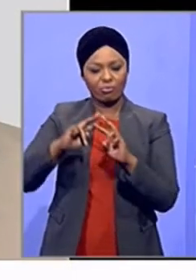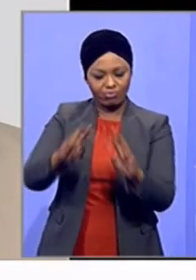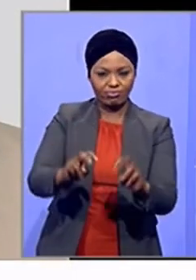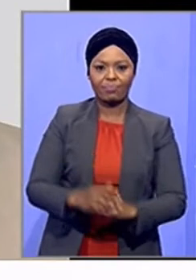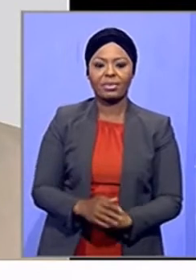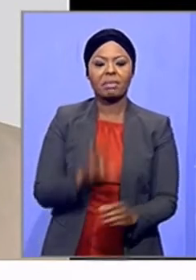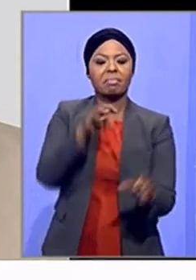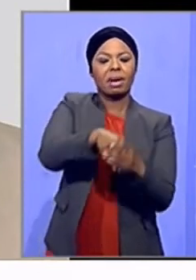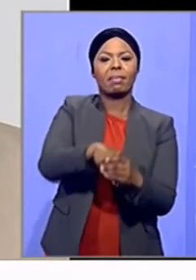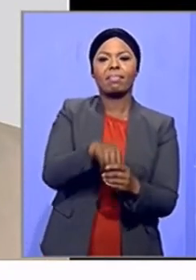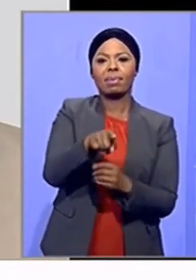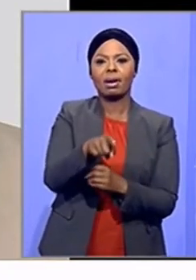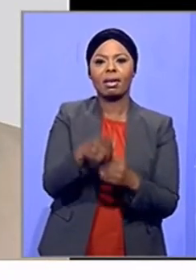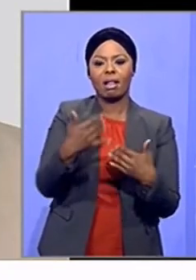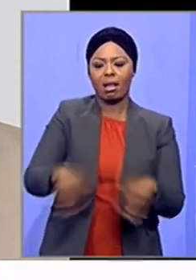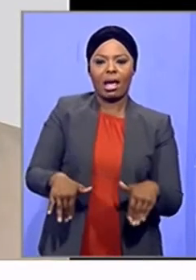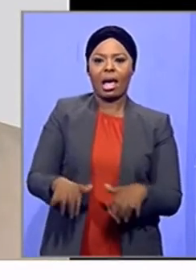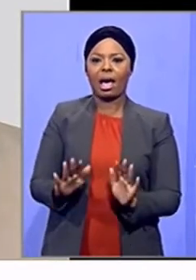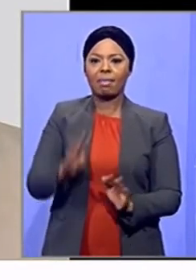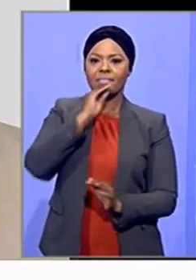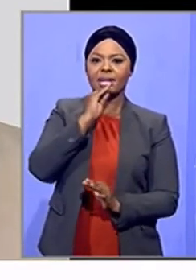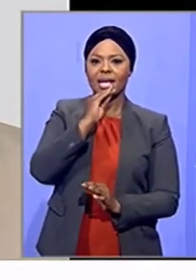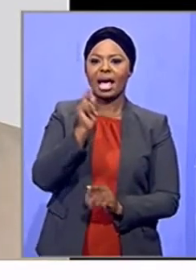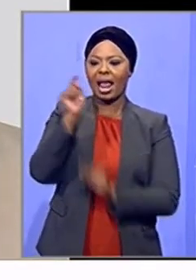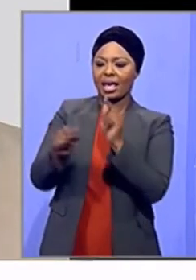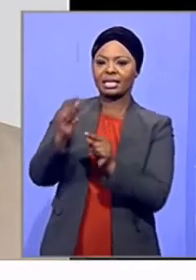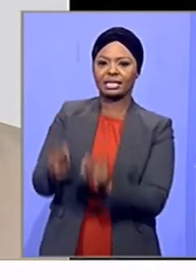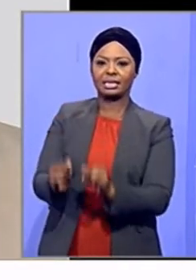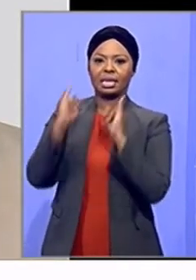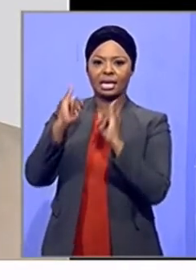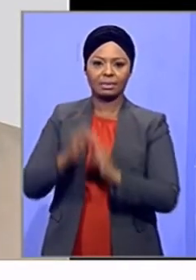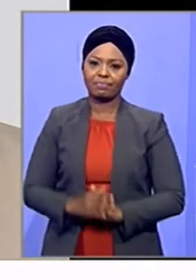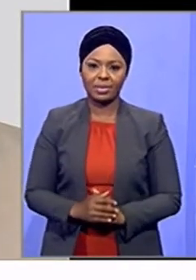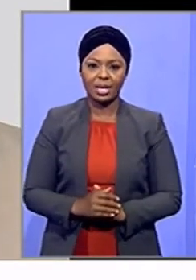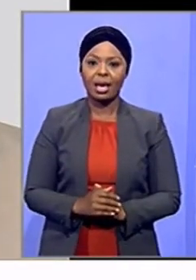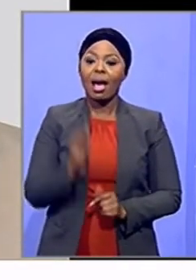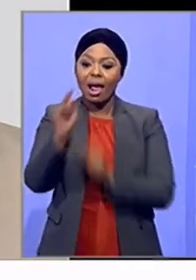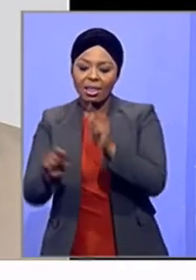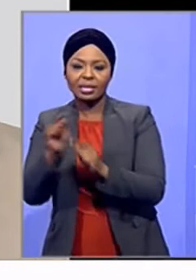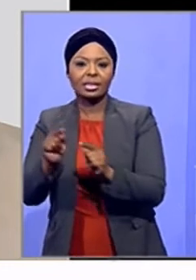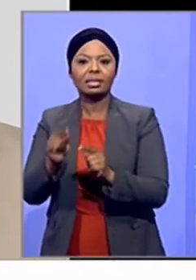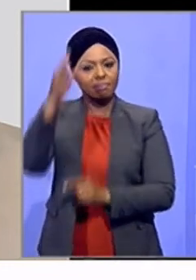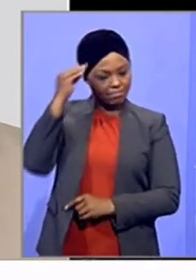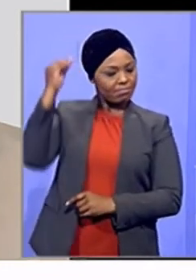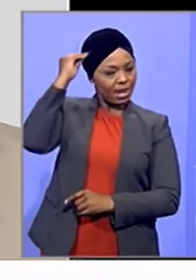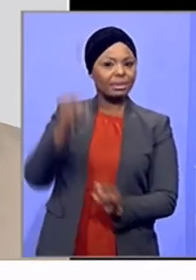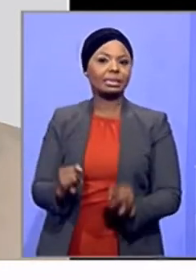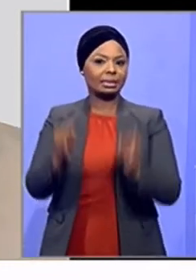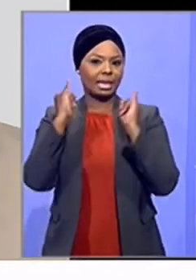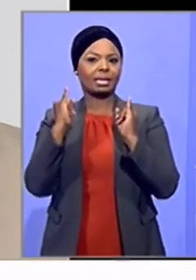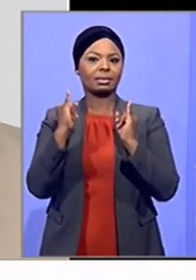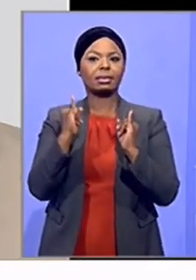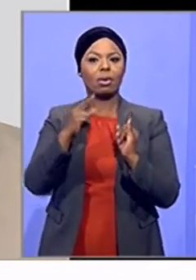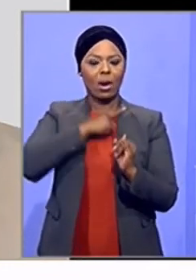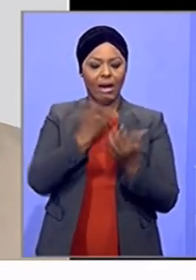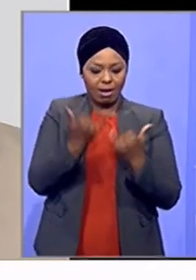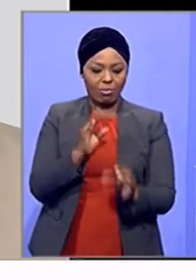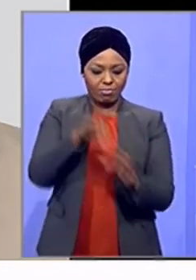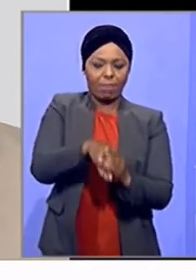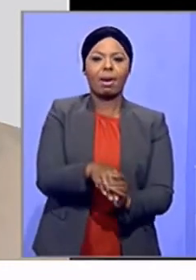does not mean that we do not take the allegations seriously. We take them very seriously, in fact too seriously to participate